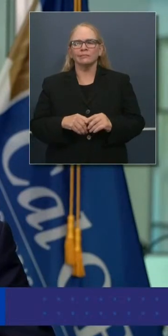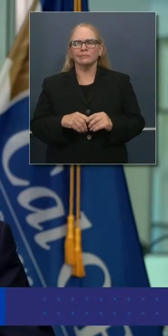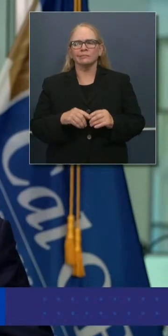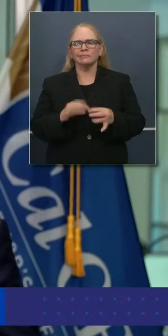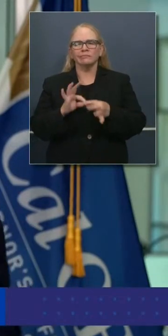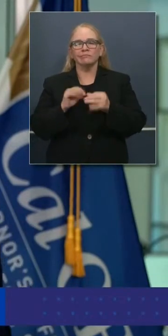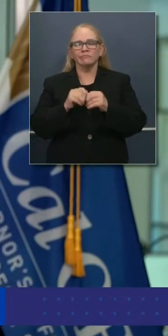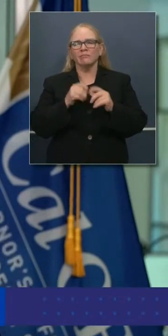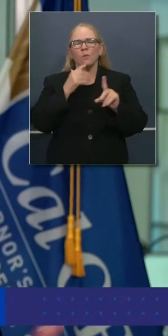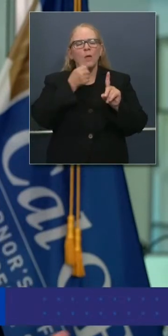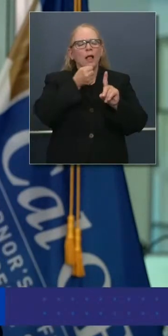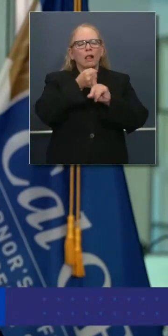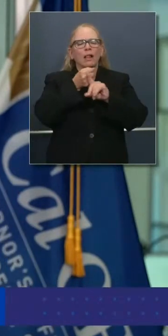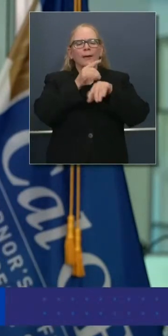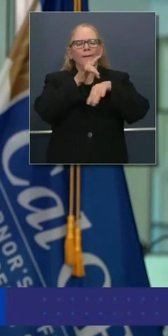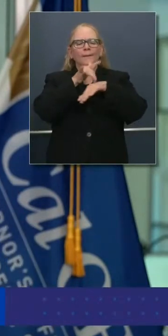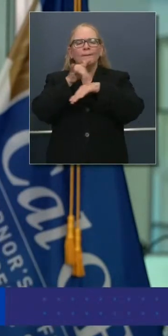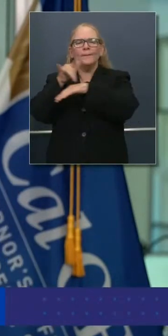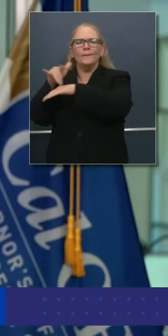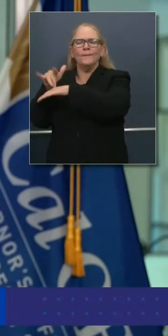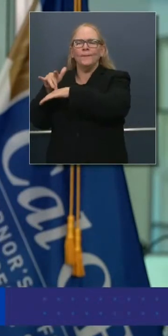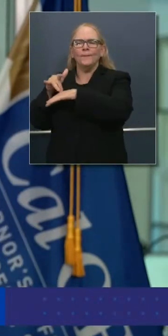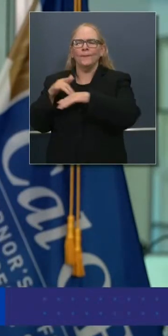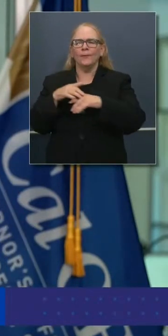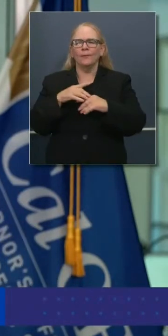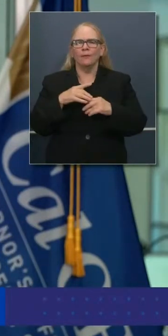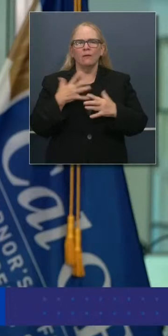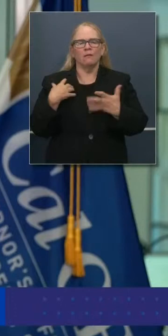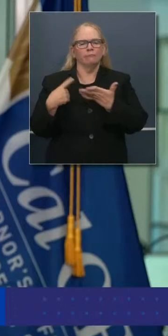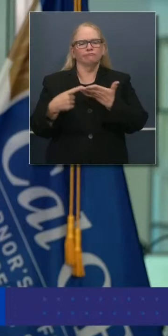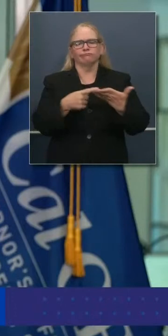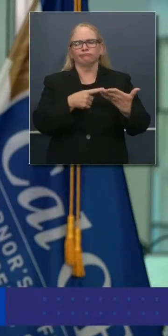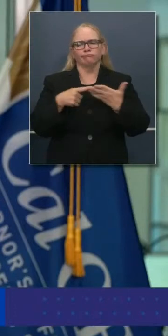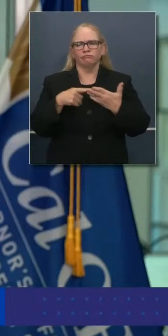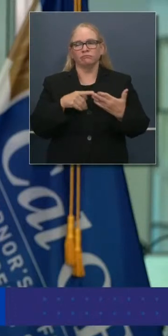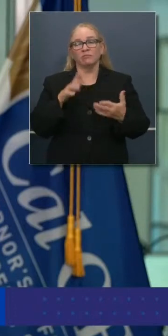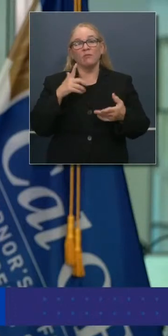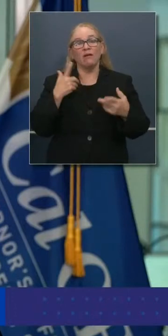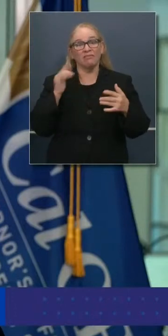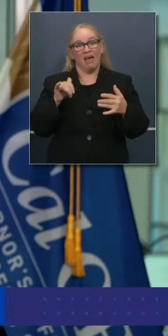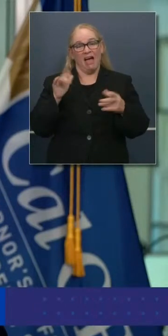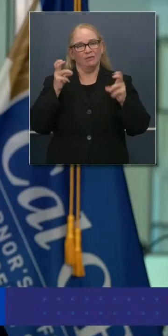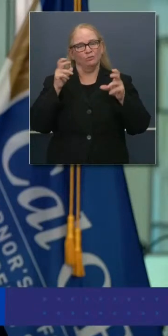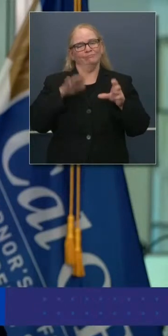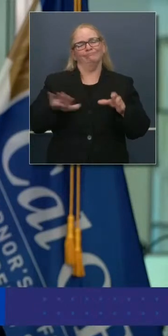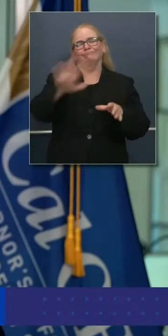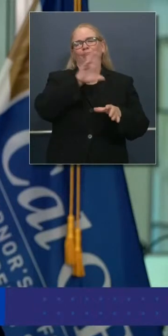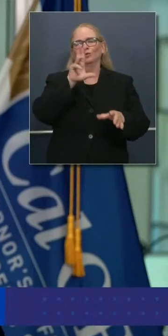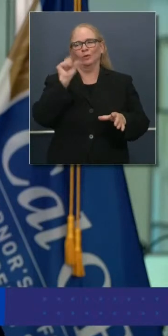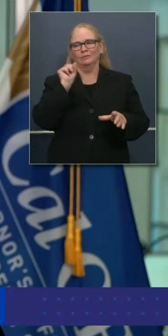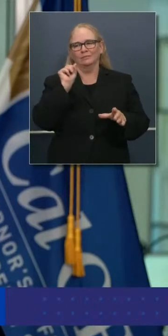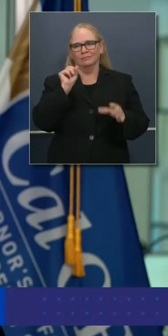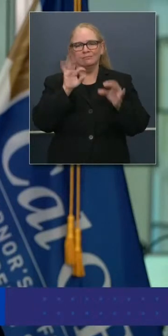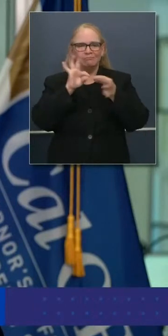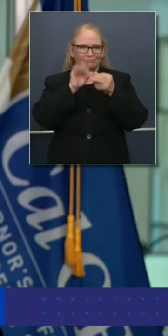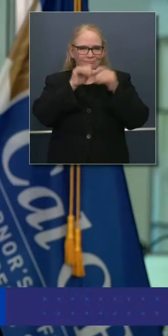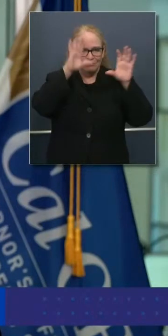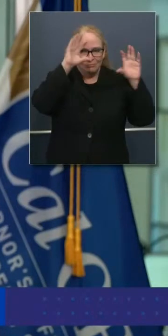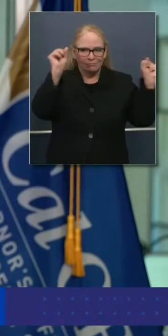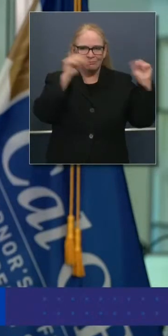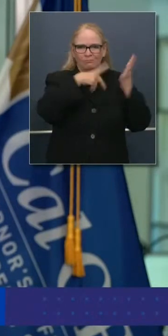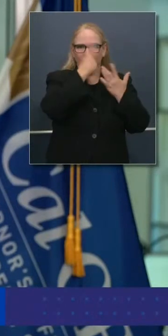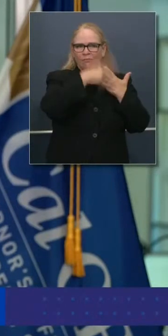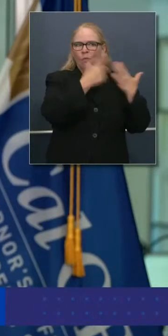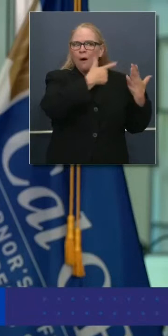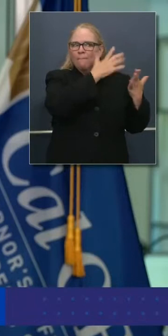to some of the current conversation we're having across this country as it relates to some executive actions that the President of the United States